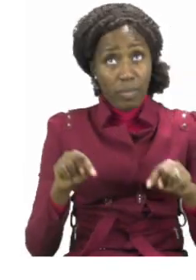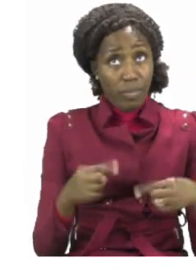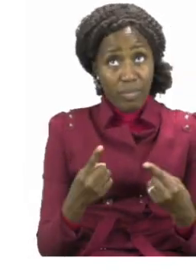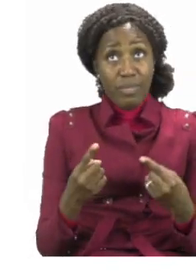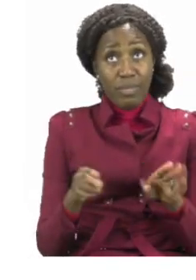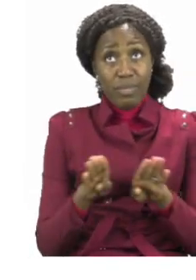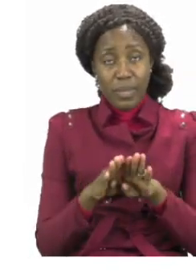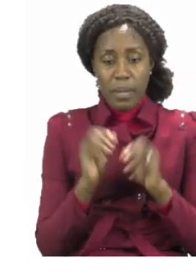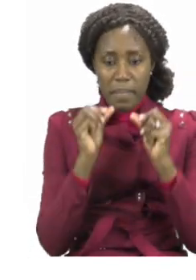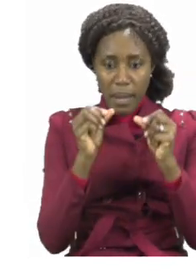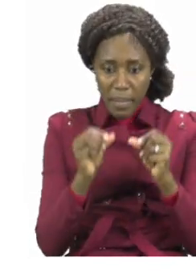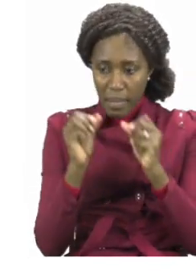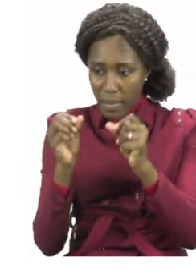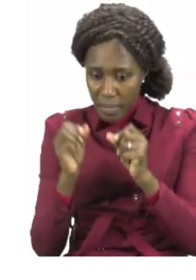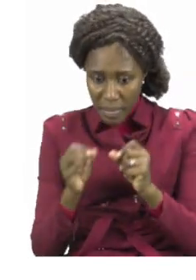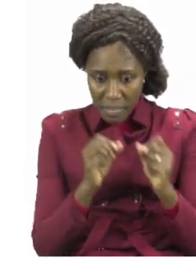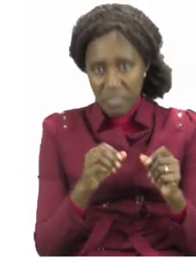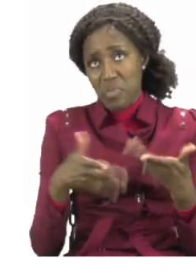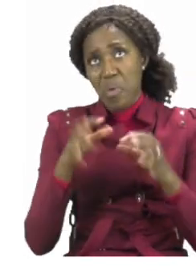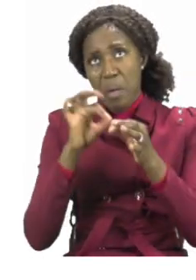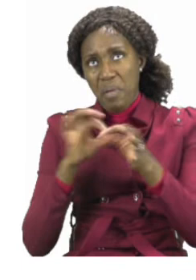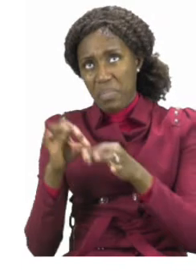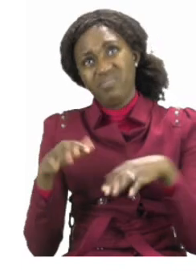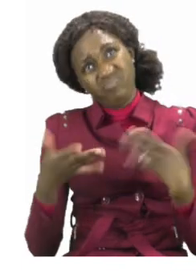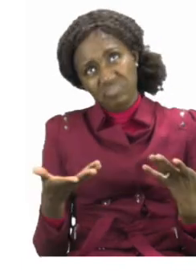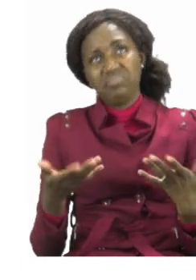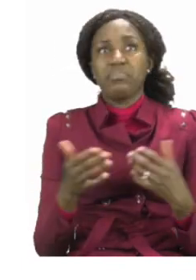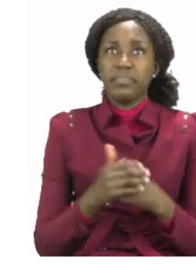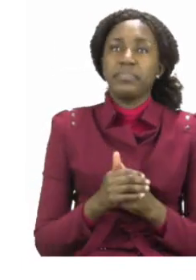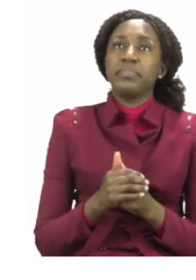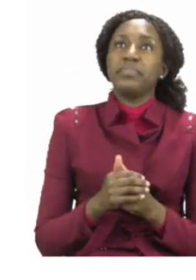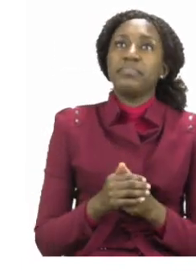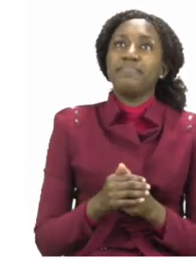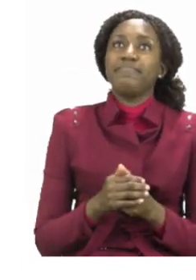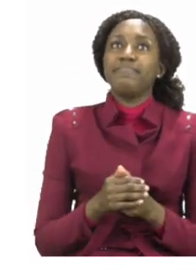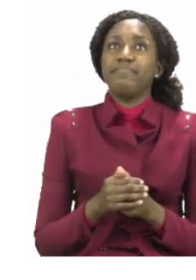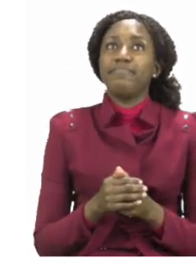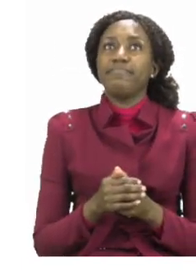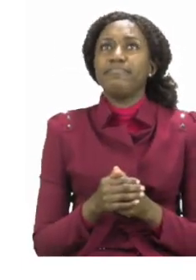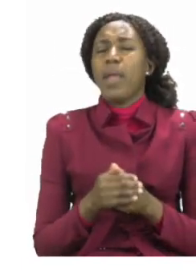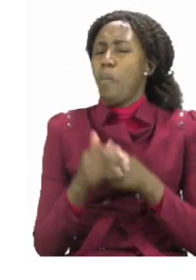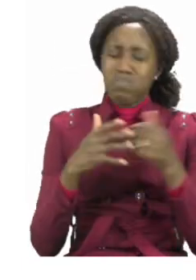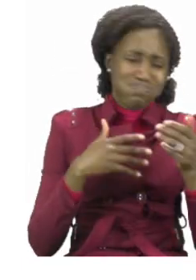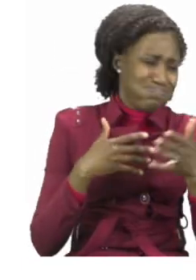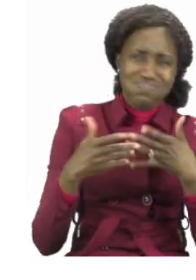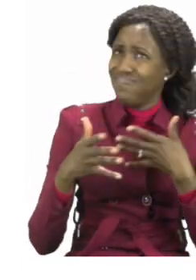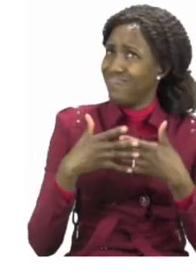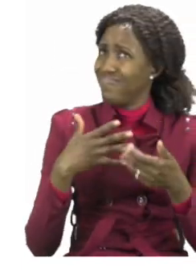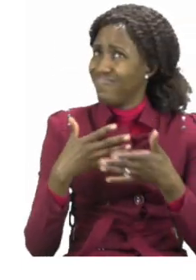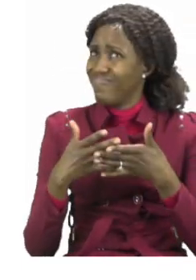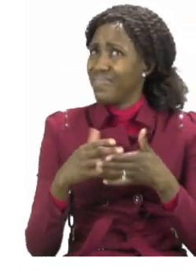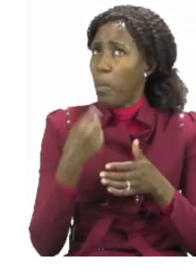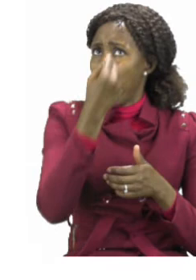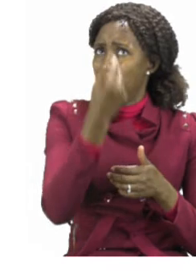our collage. Now remember, boys and girls, it says any resources, so you can make